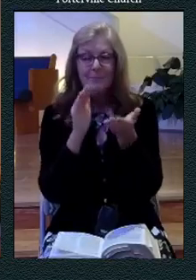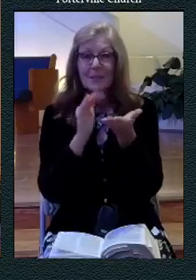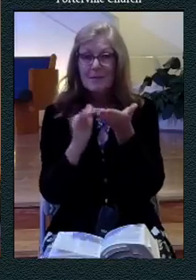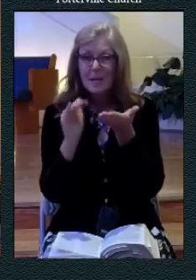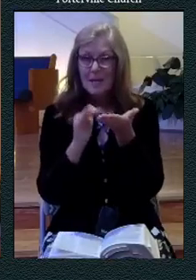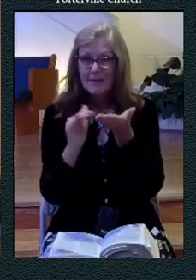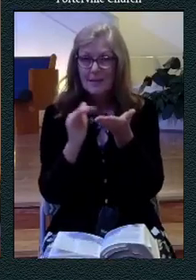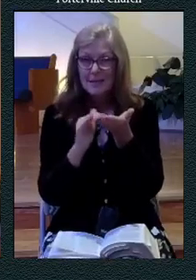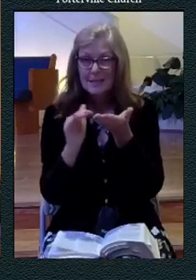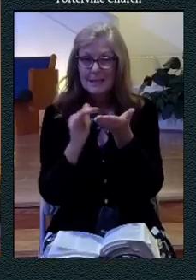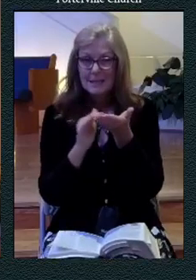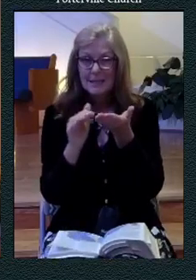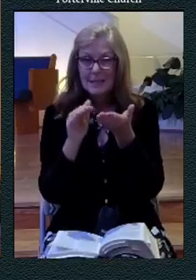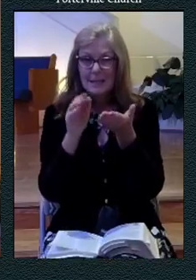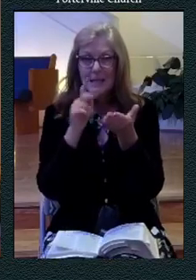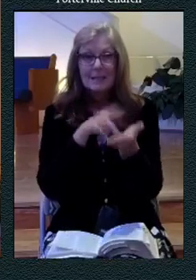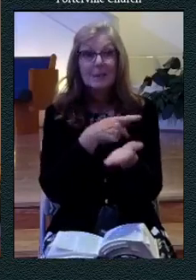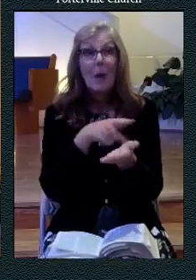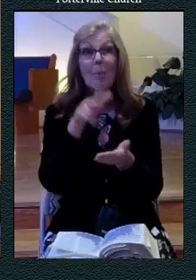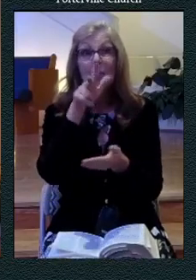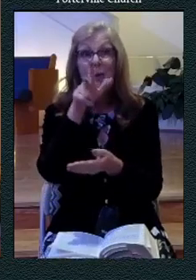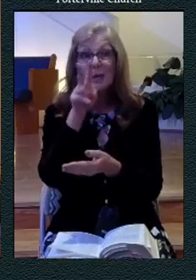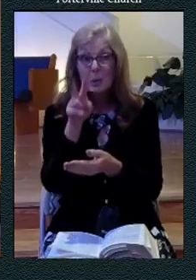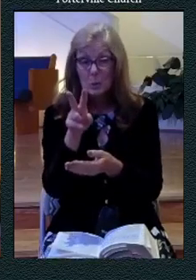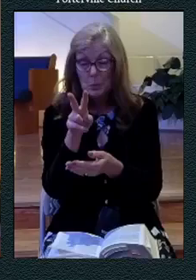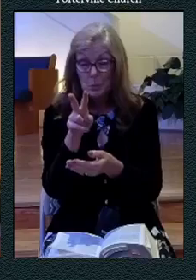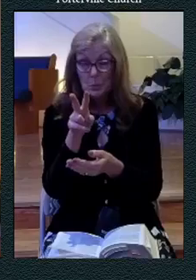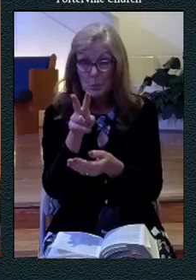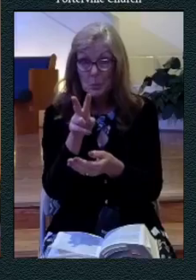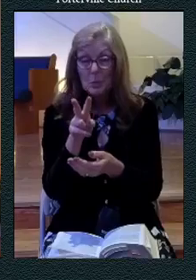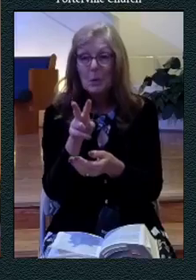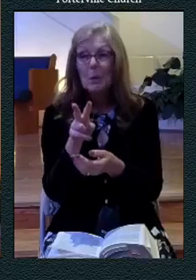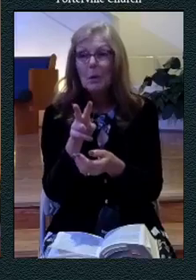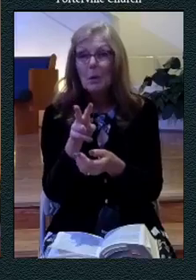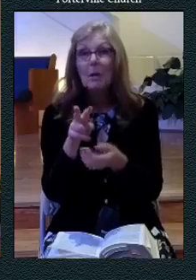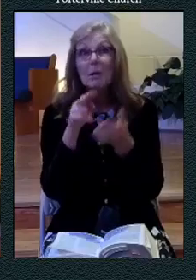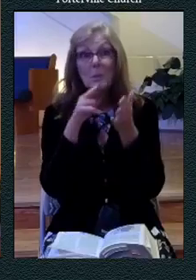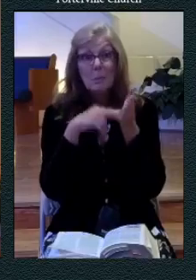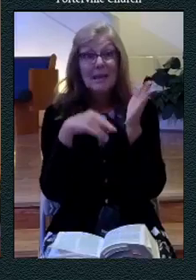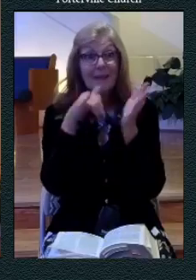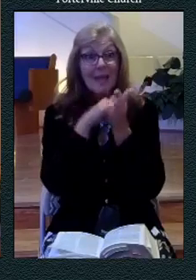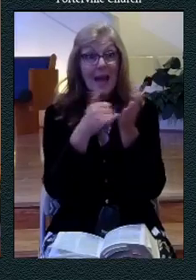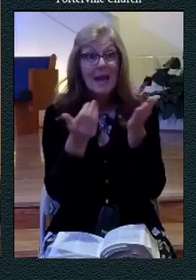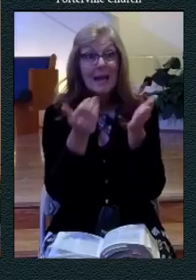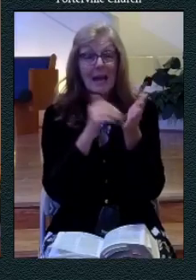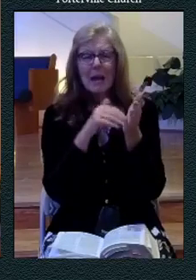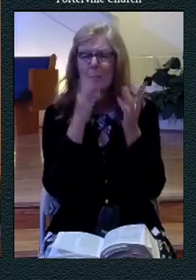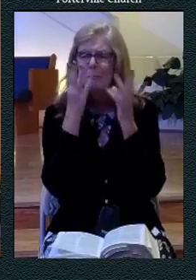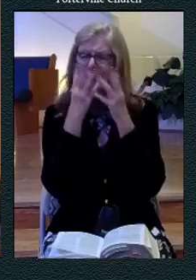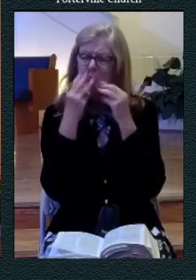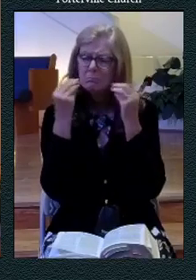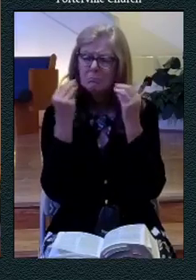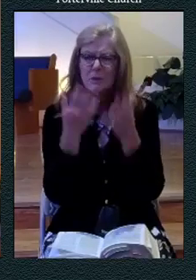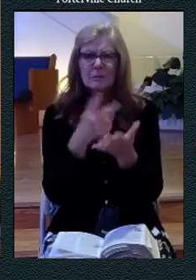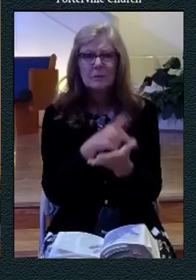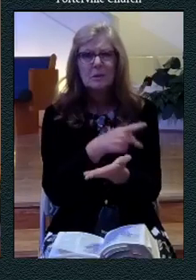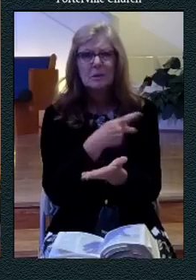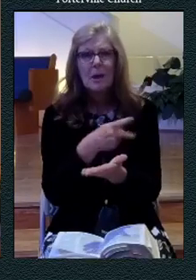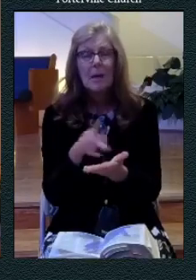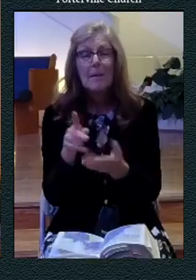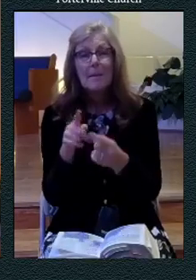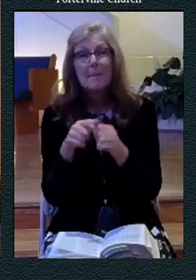Jenica read Psalms 32 this morning. You can go back there and spend more time with it. Powerful, beautiful psalm. But it's not